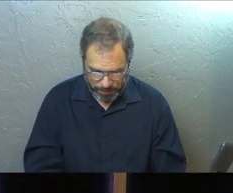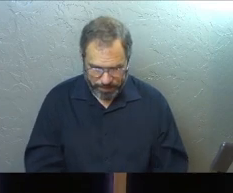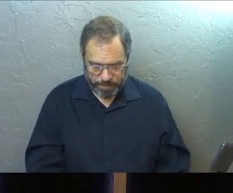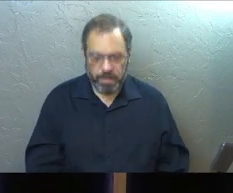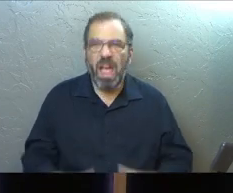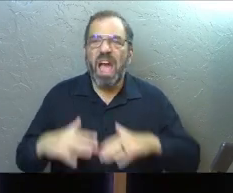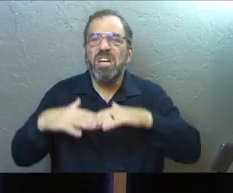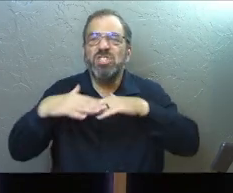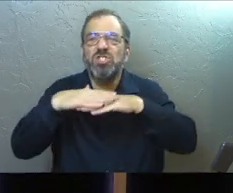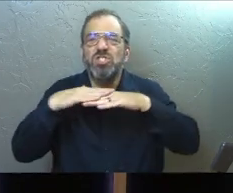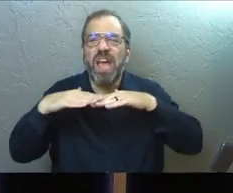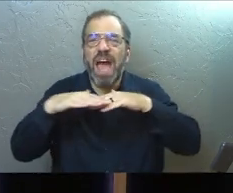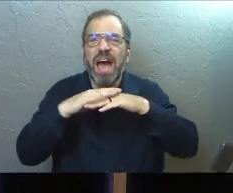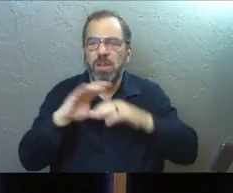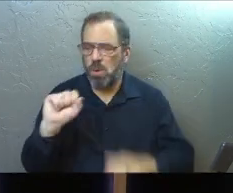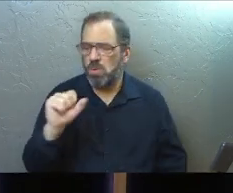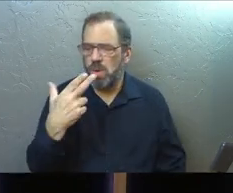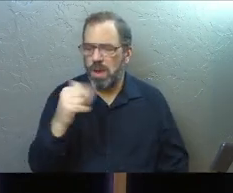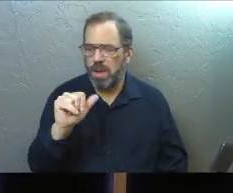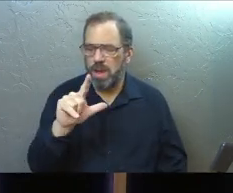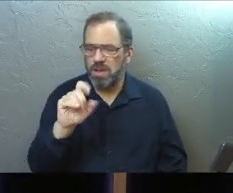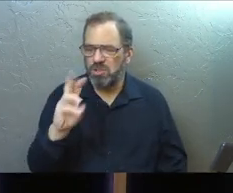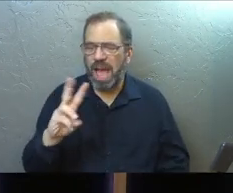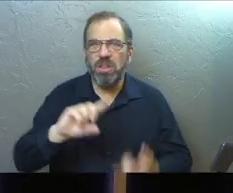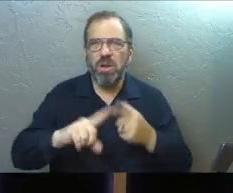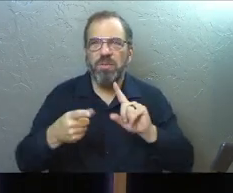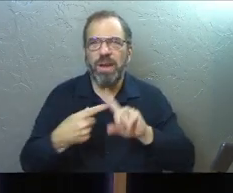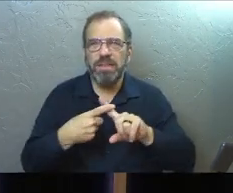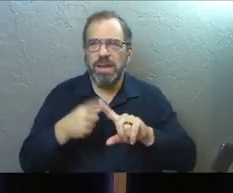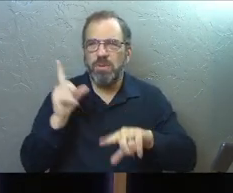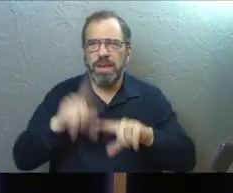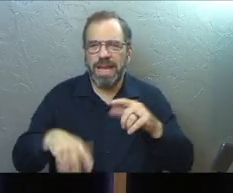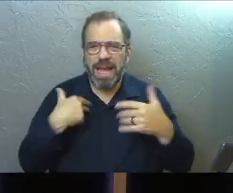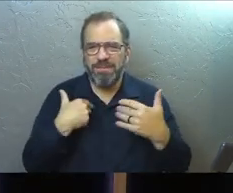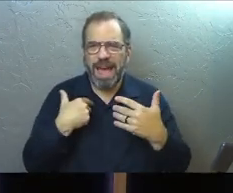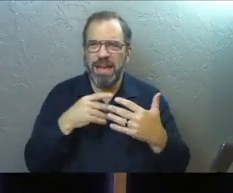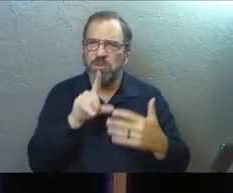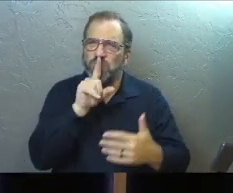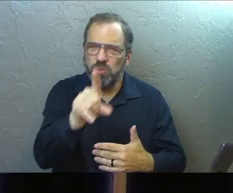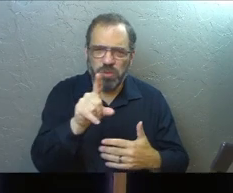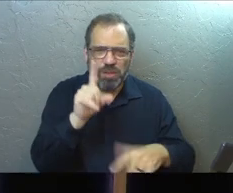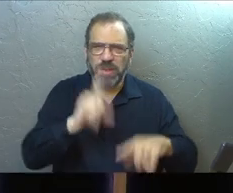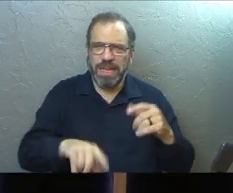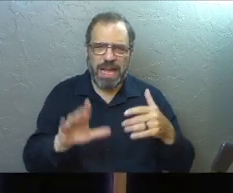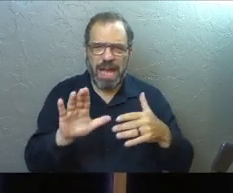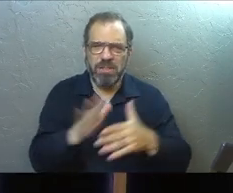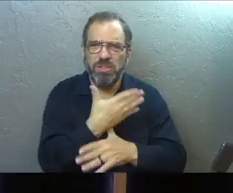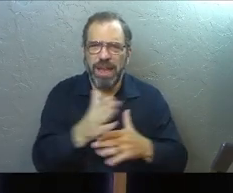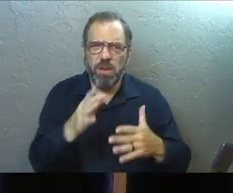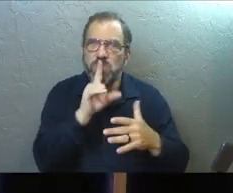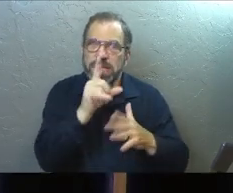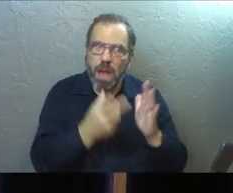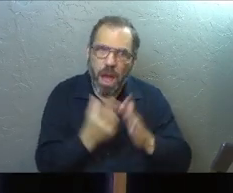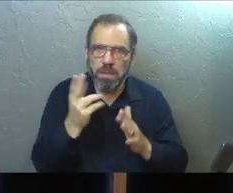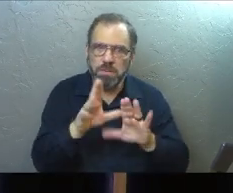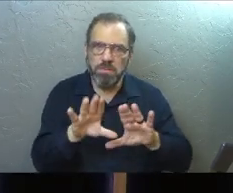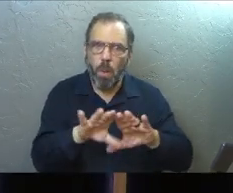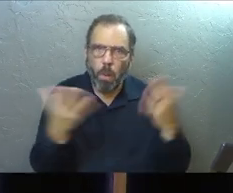Shallow friendships. When you can't trust each other, when you can't go deep, you can't share intimate things about yourself.